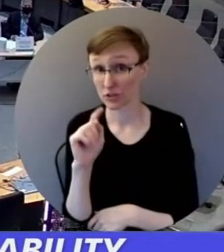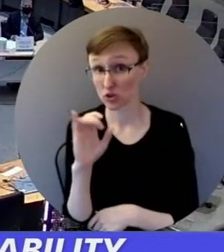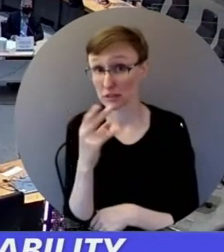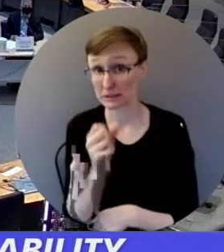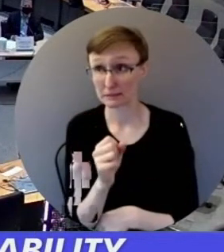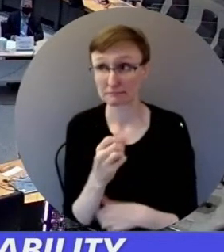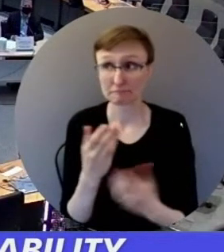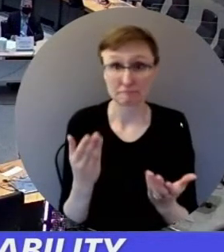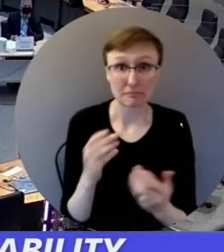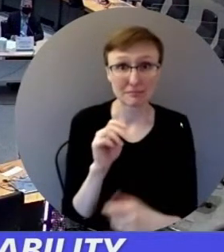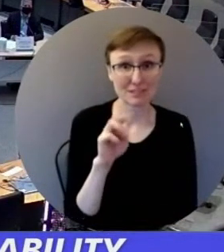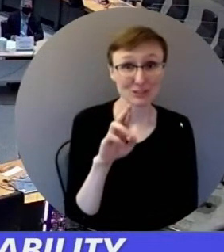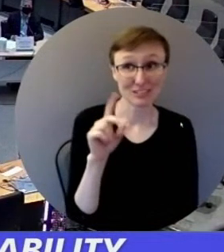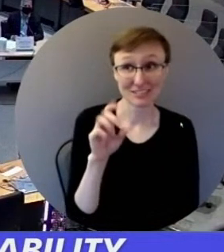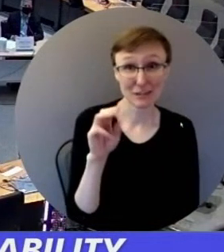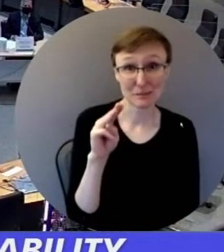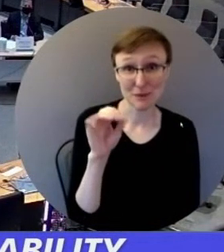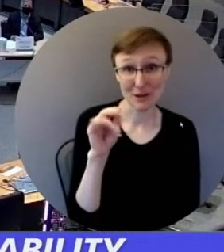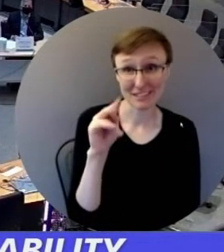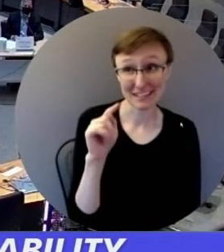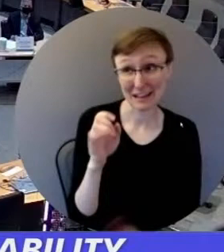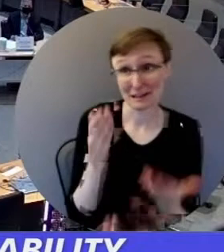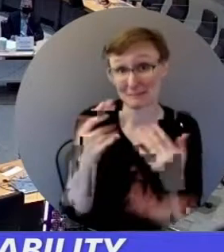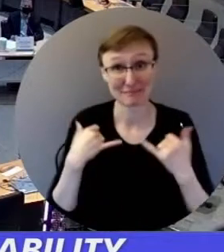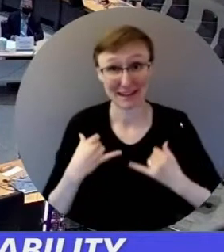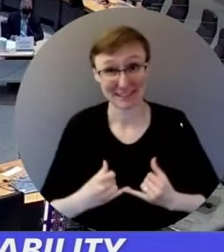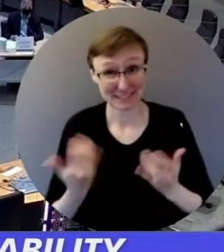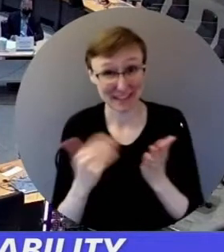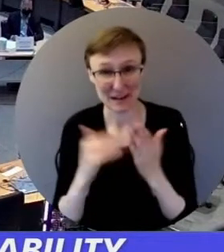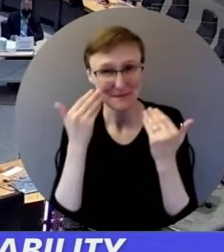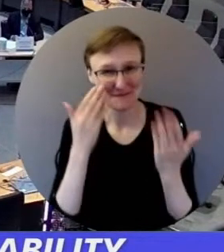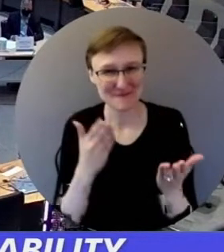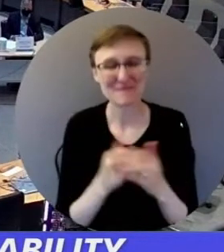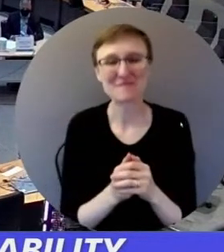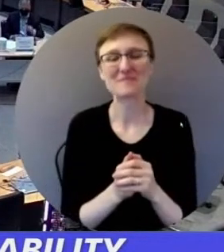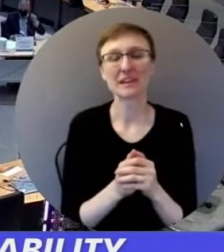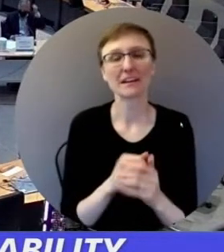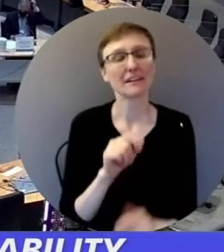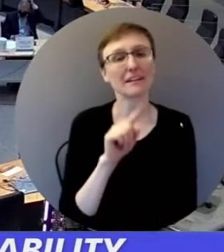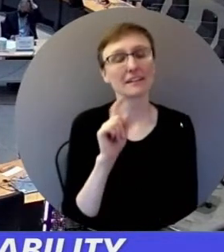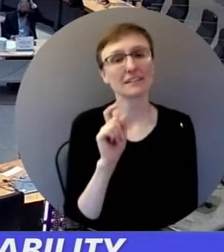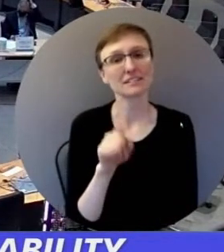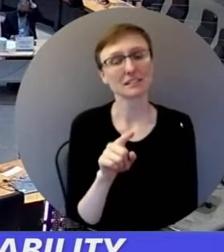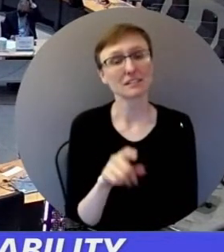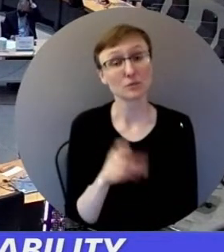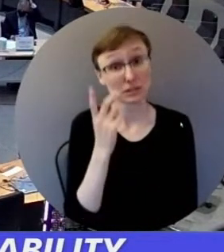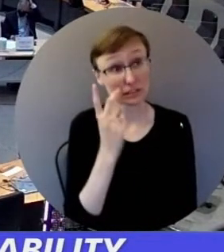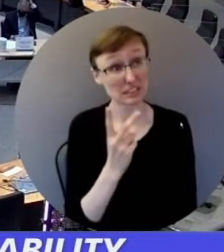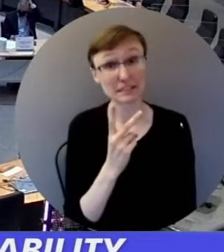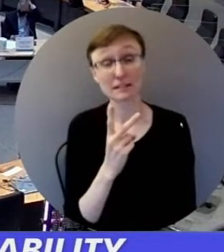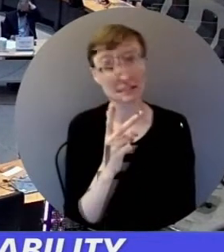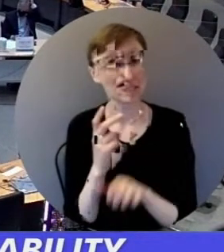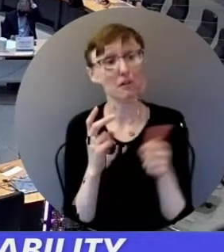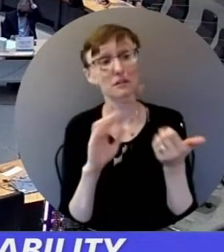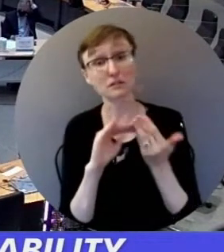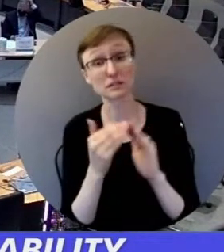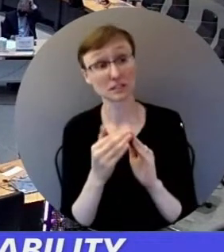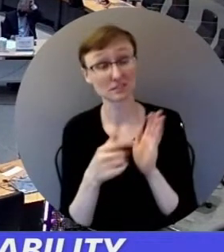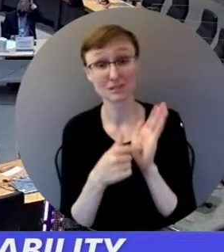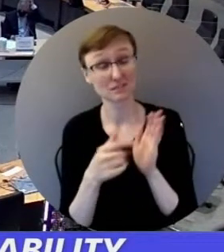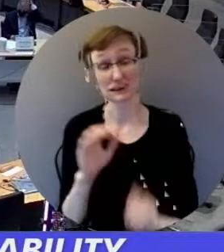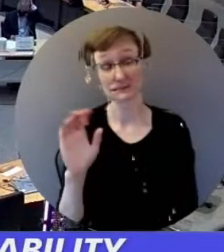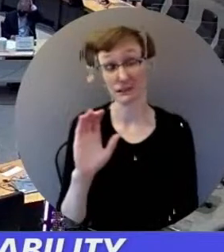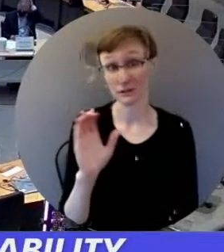even possibly you again, Mr. Mayor. We're seeing other cities like Calgary start to remove the mandatory